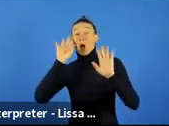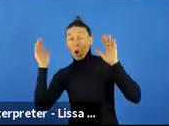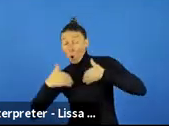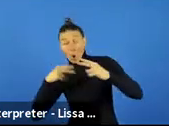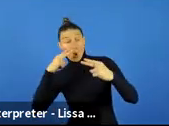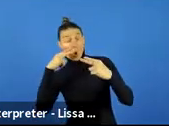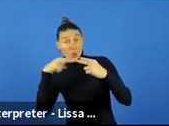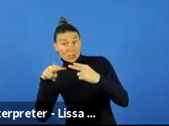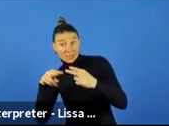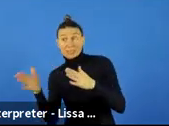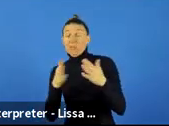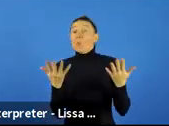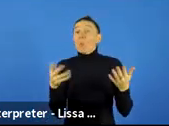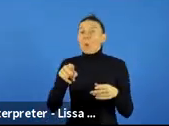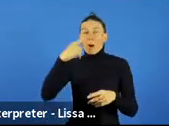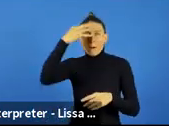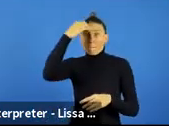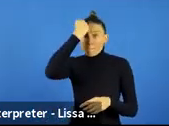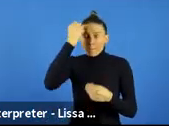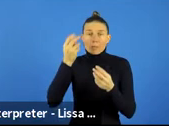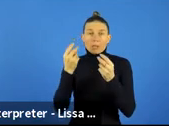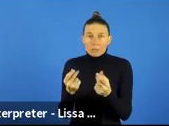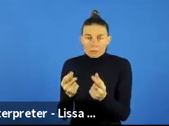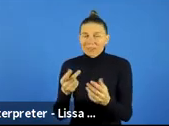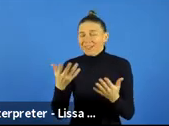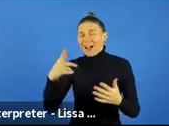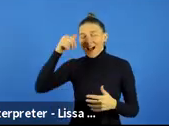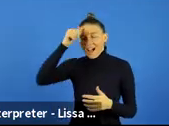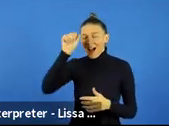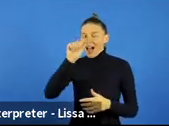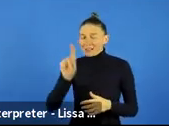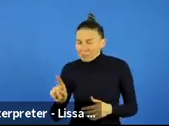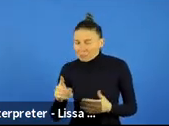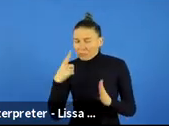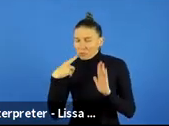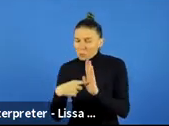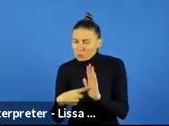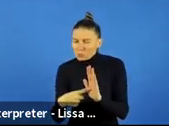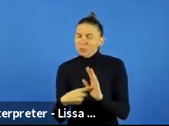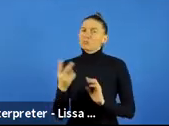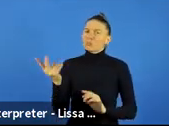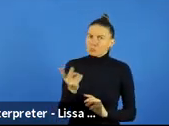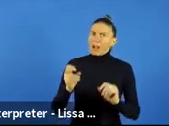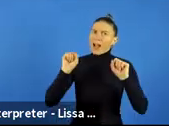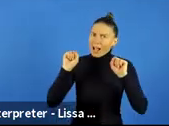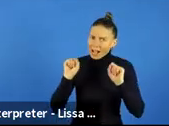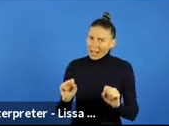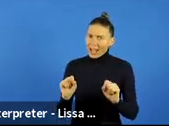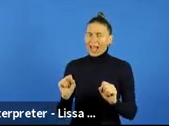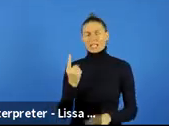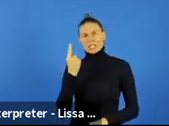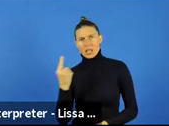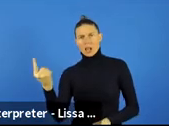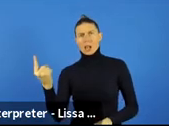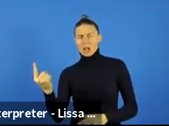of immediate memory, like Alzheimer's disease, for instance, to remain autonomous online. Next